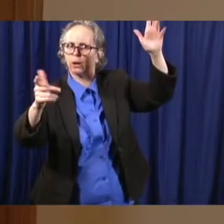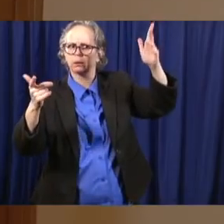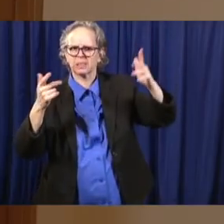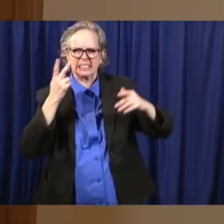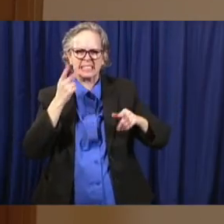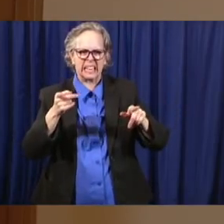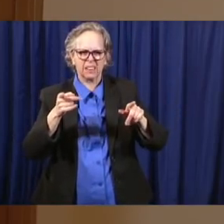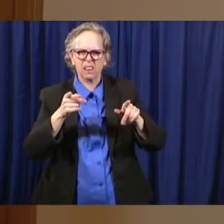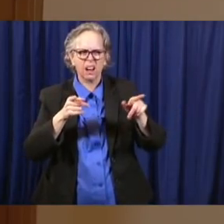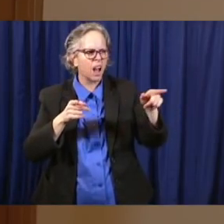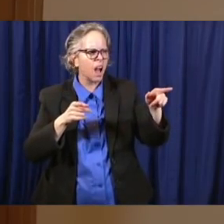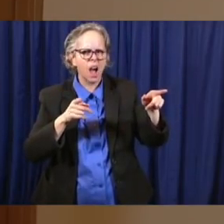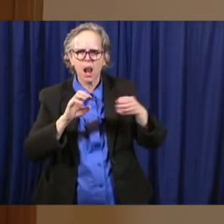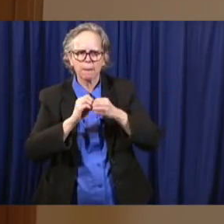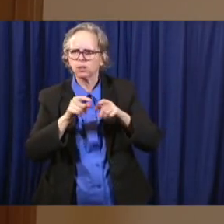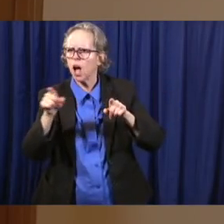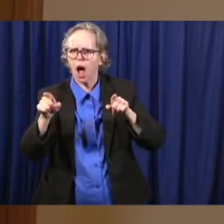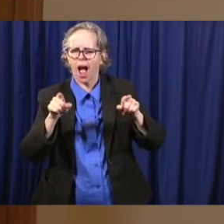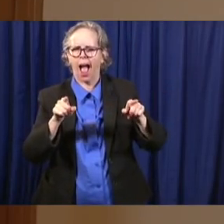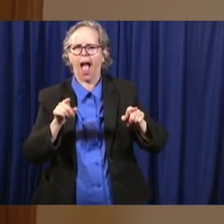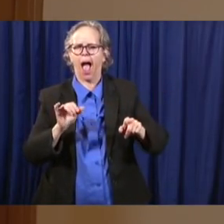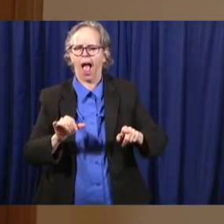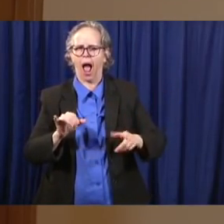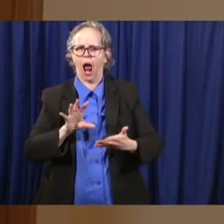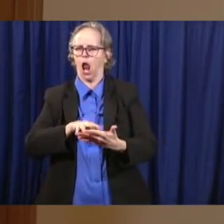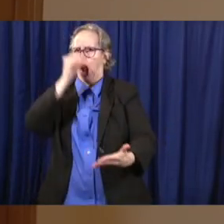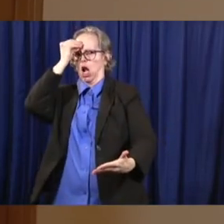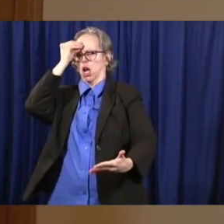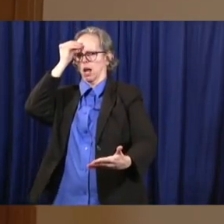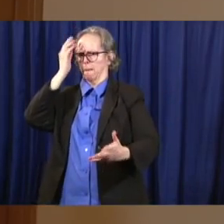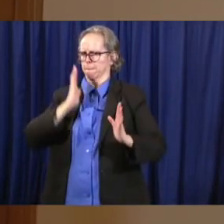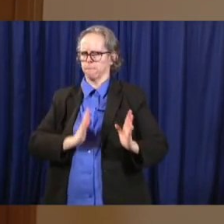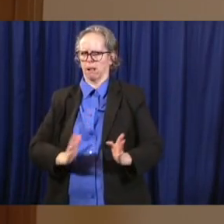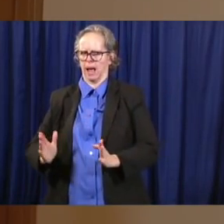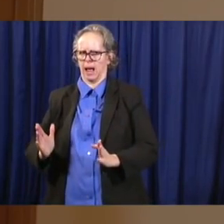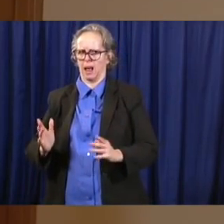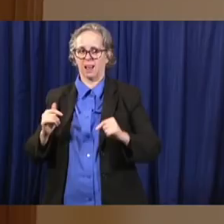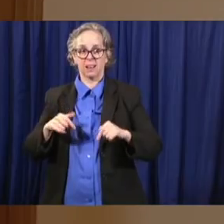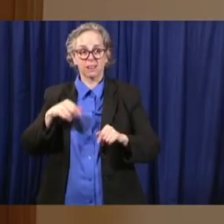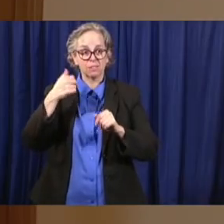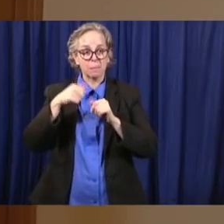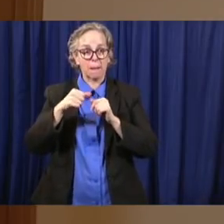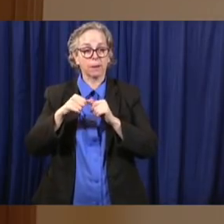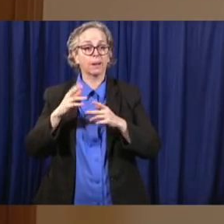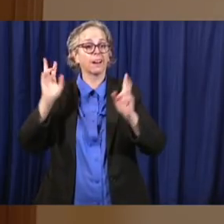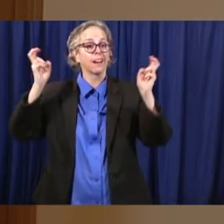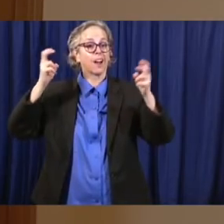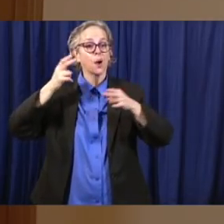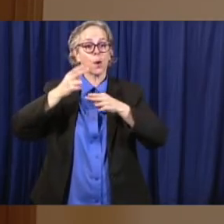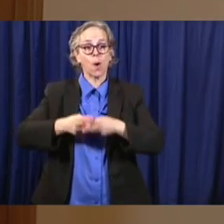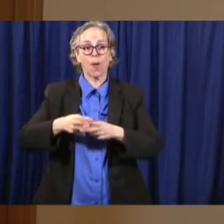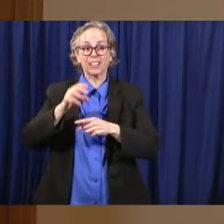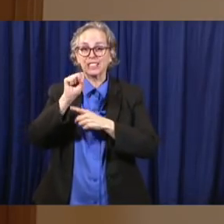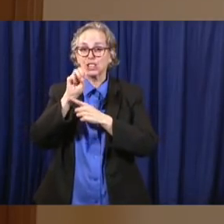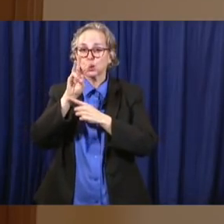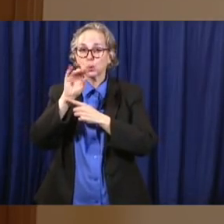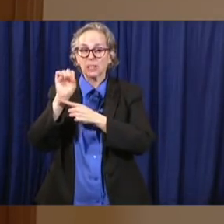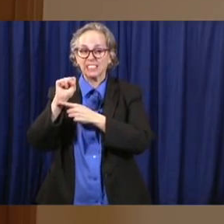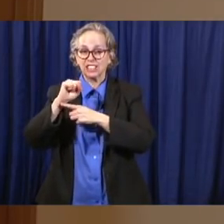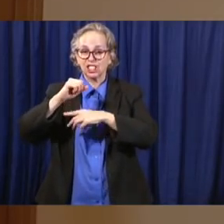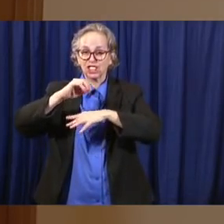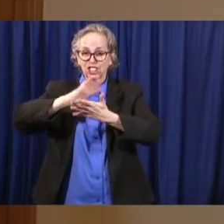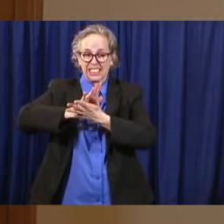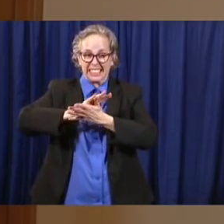the non-pharmacologic interventions. Those were the Swiss cheese efforts, from limiting mass gatherings to